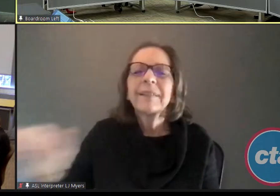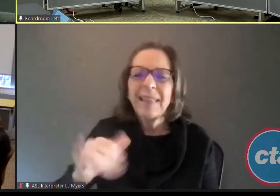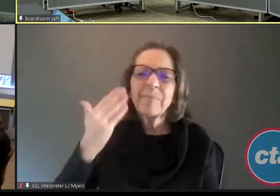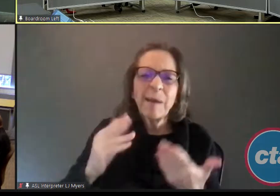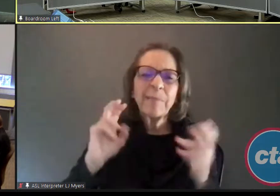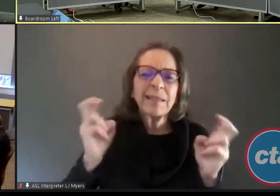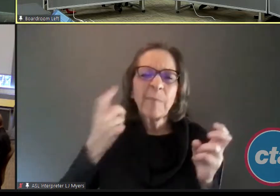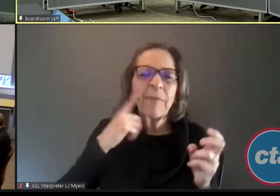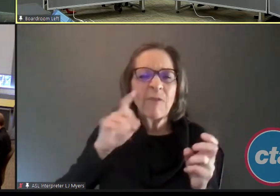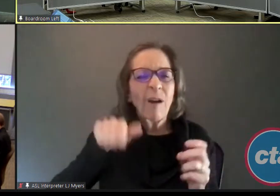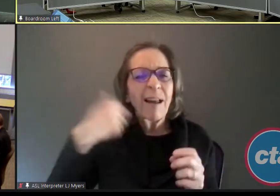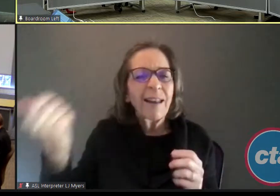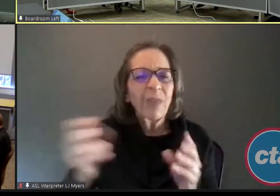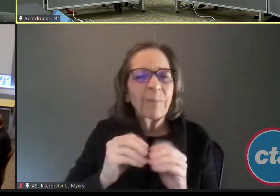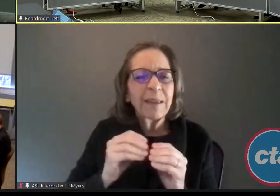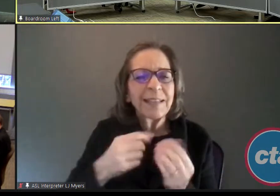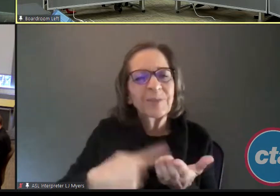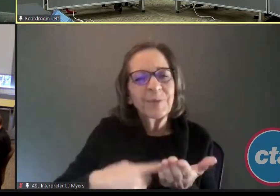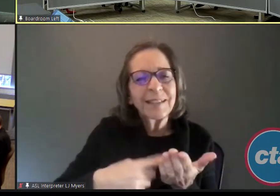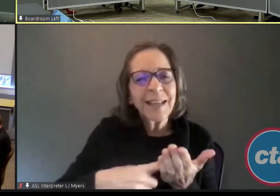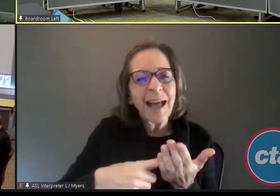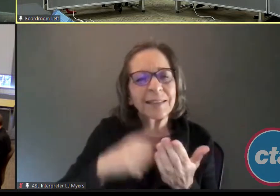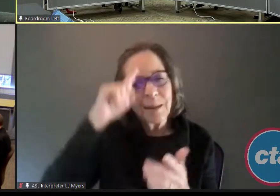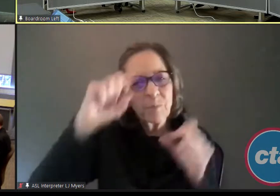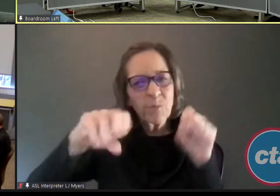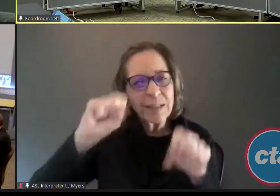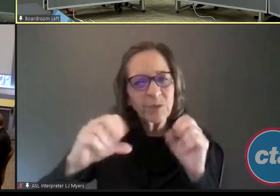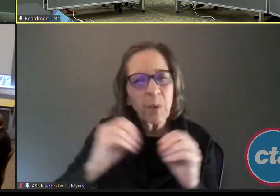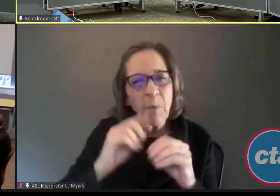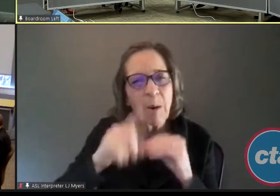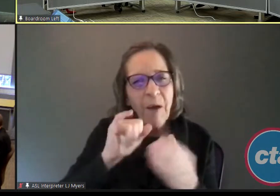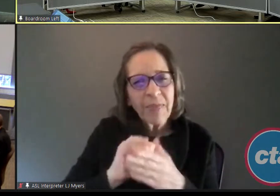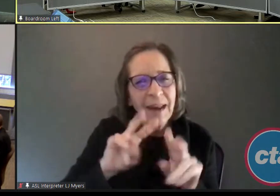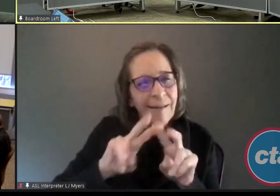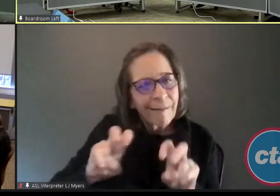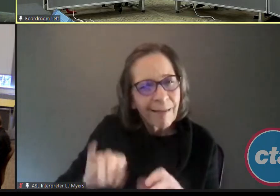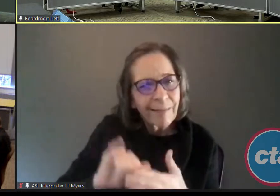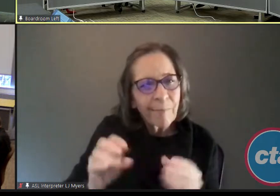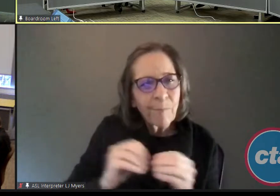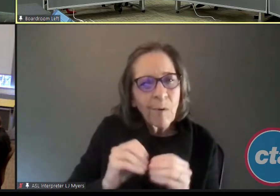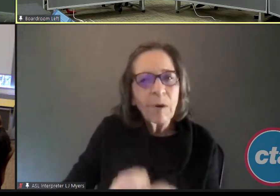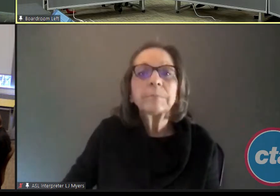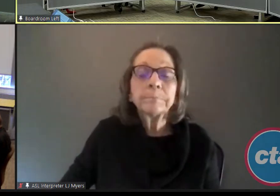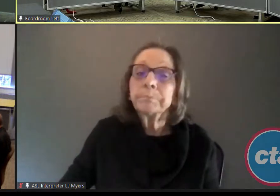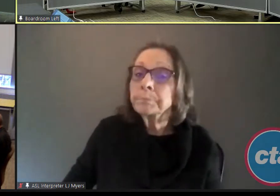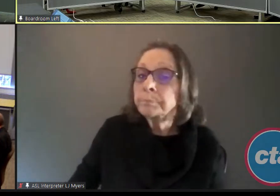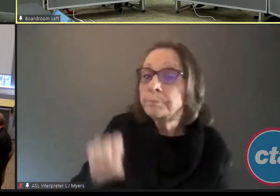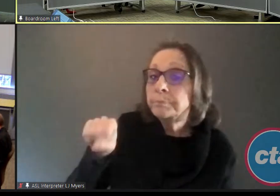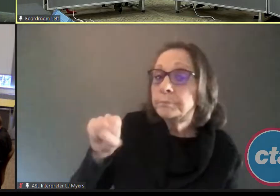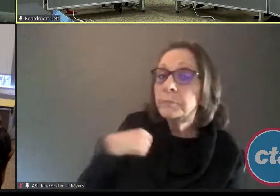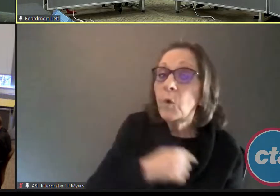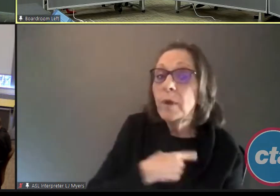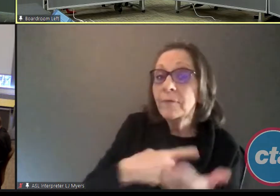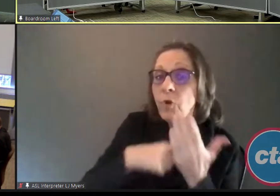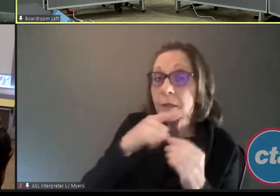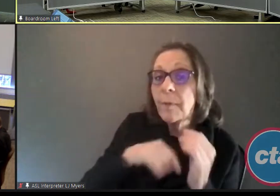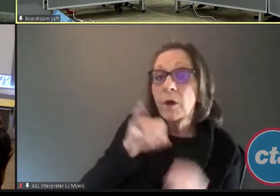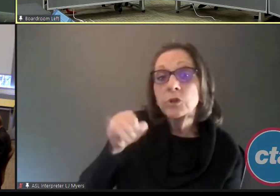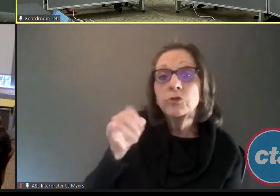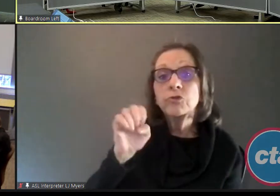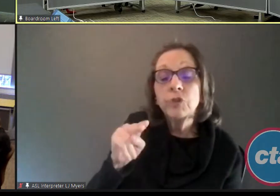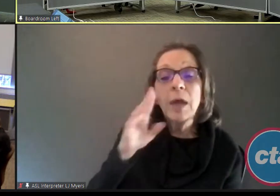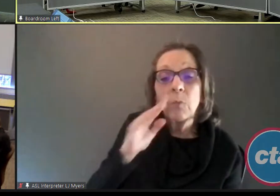another, Yeah. to dive a little bit more Yeah, no. into brainstorming about that. It is something that, and we've talked about it, Jen will be leading